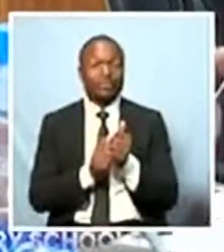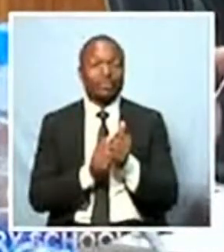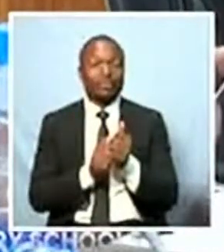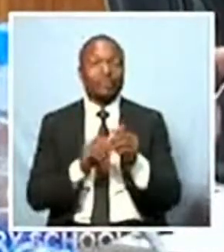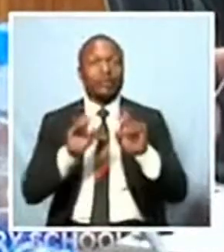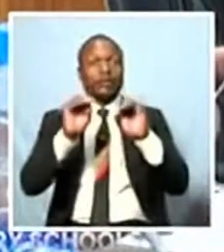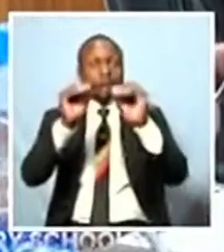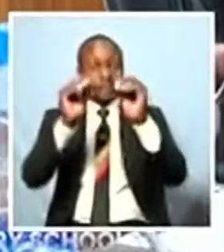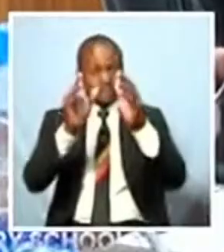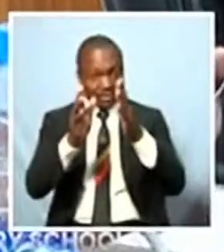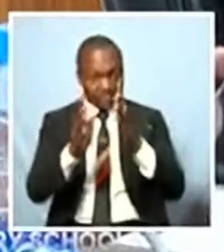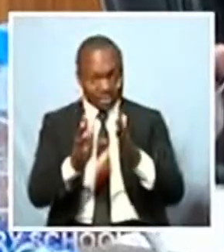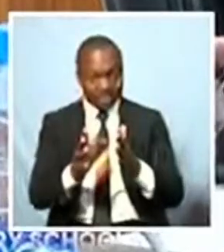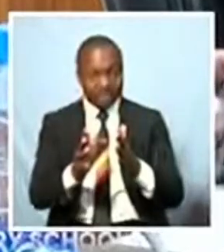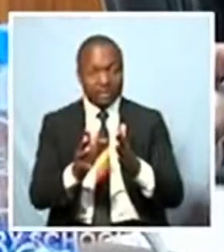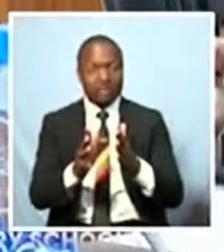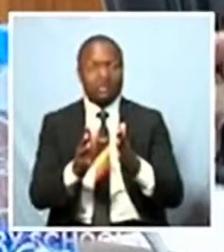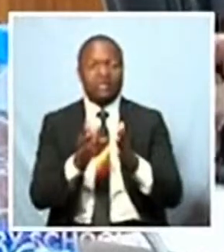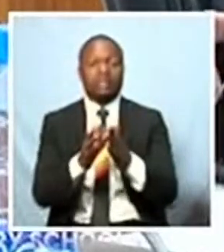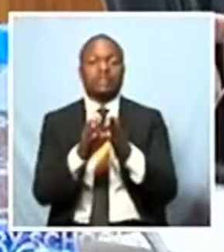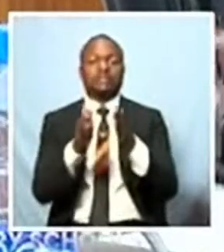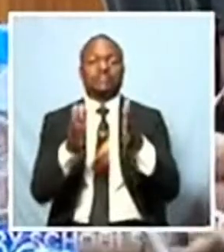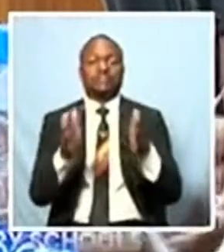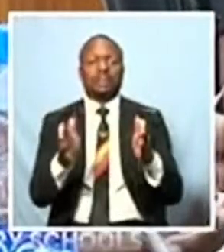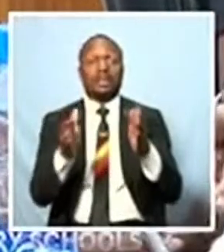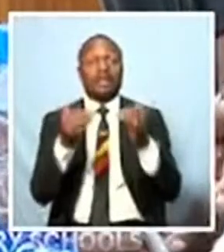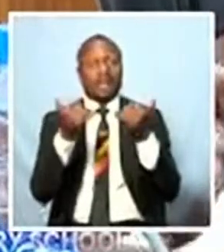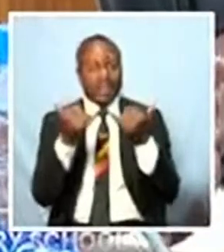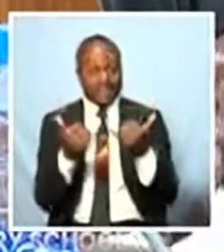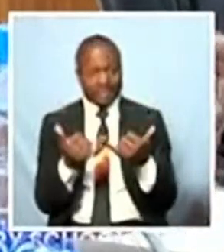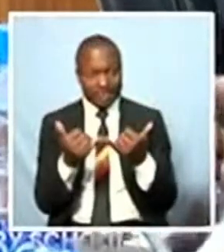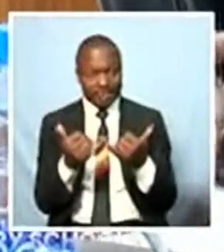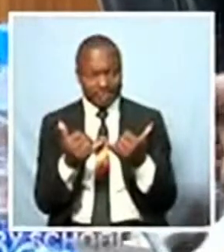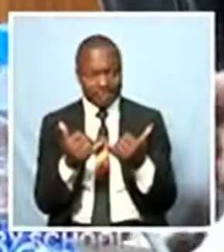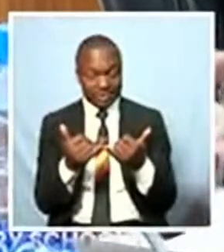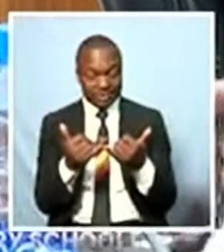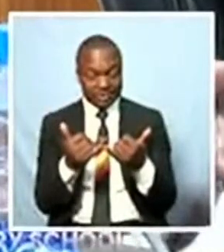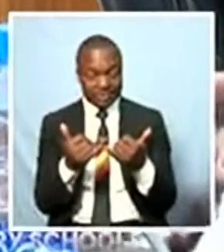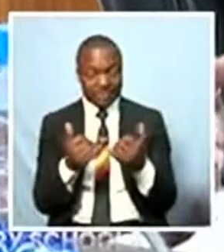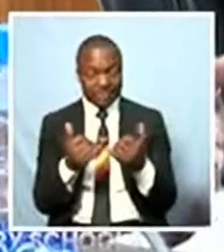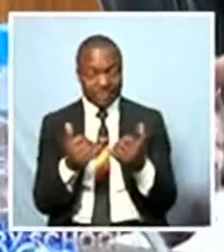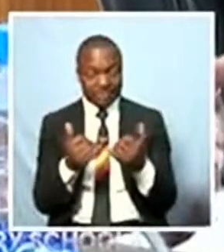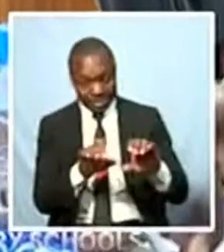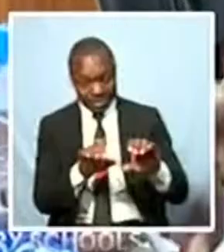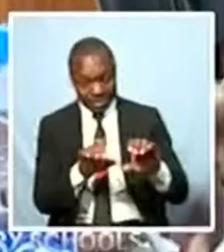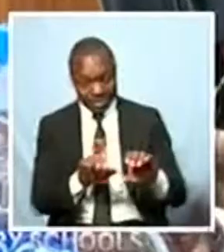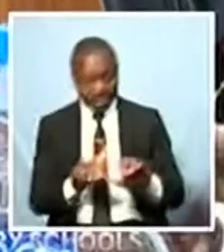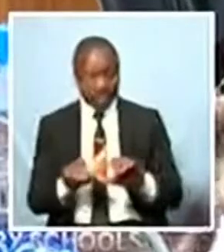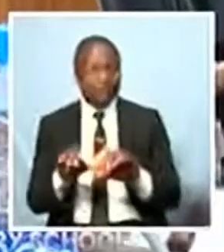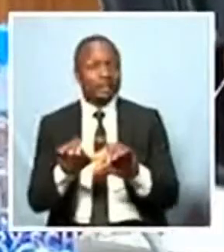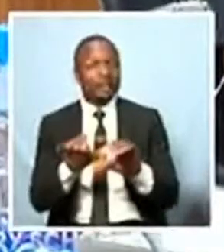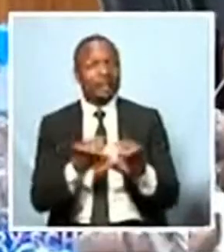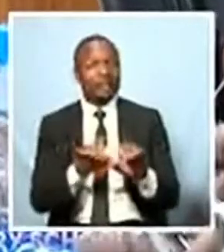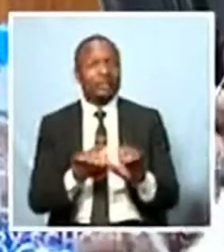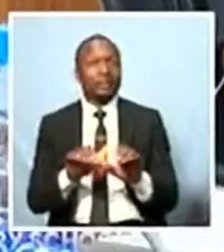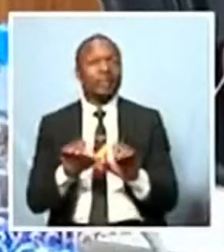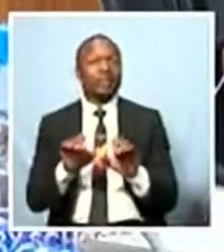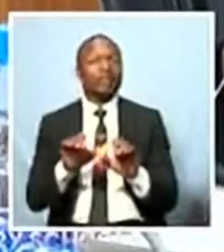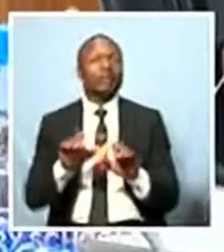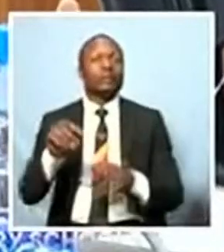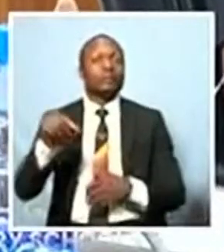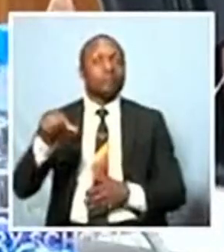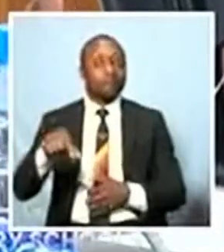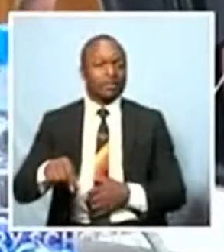gaps, now that we are even dealing with a competent-based